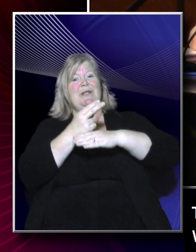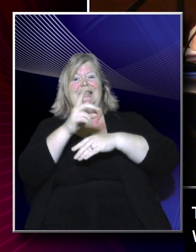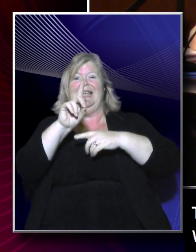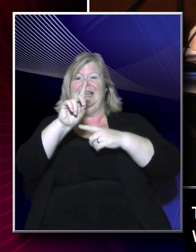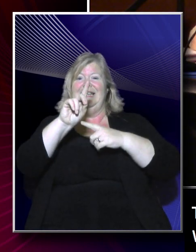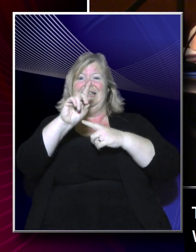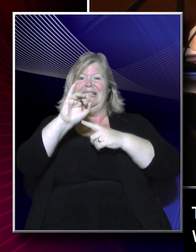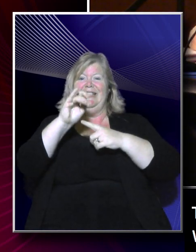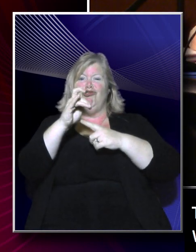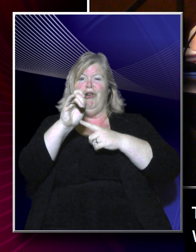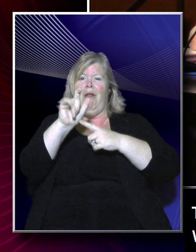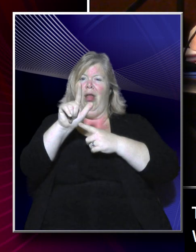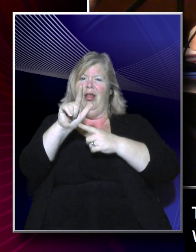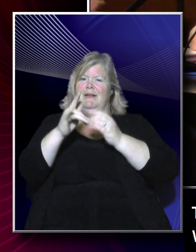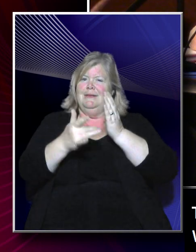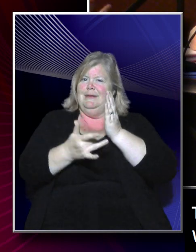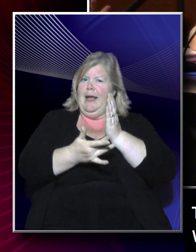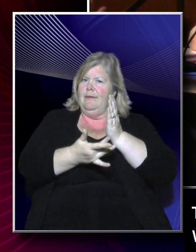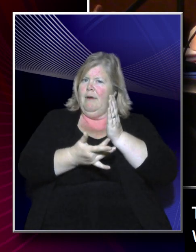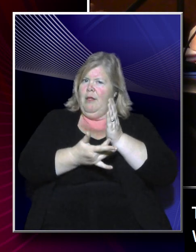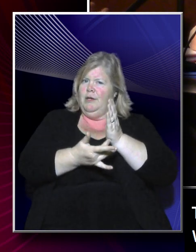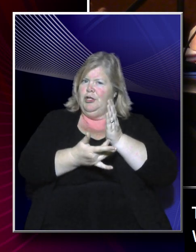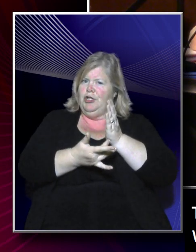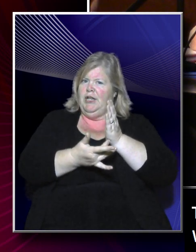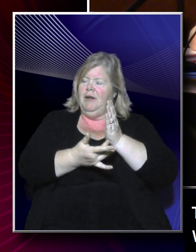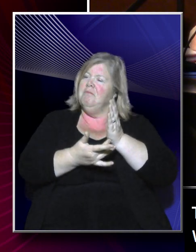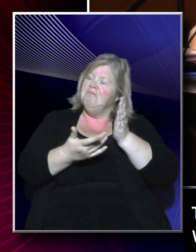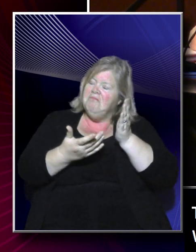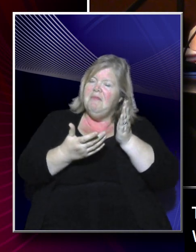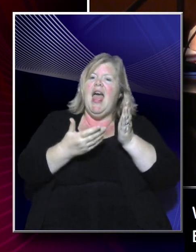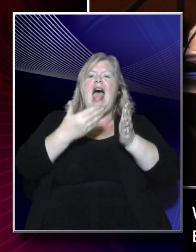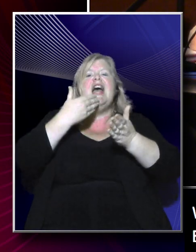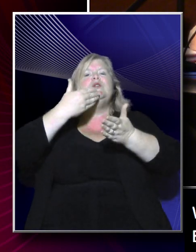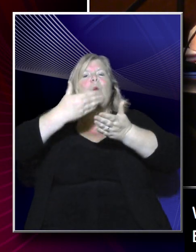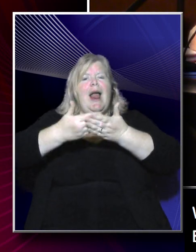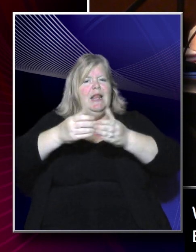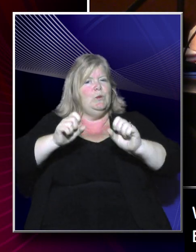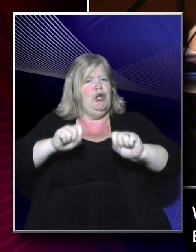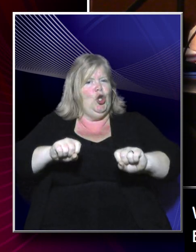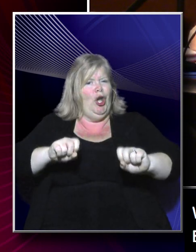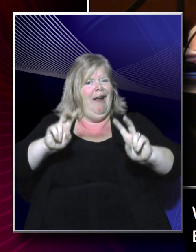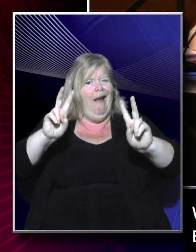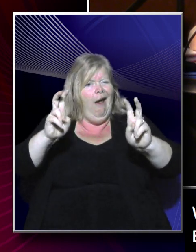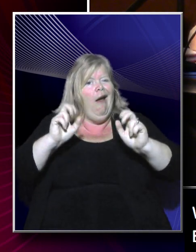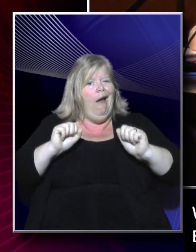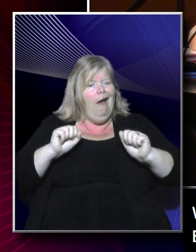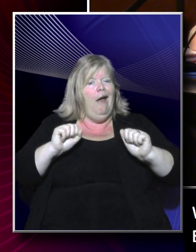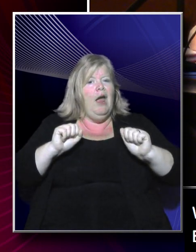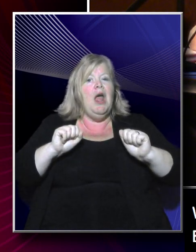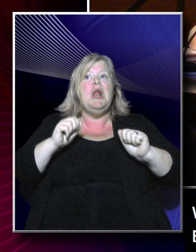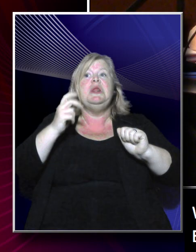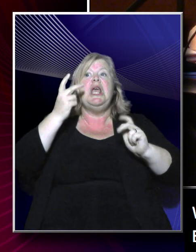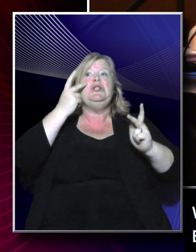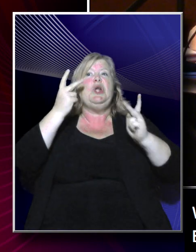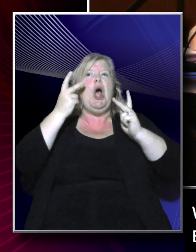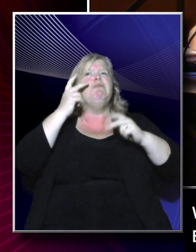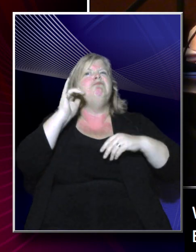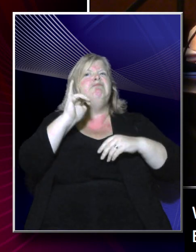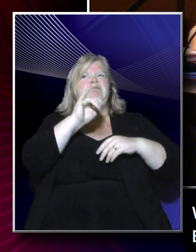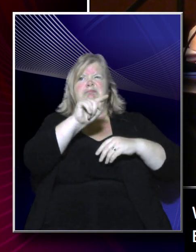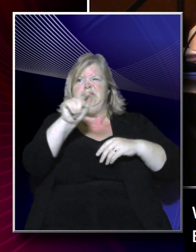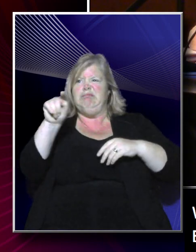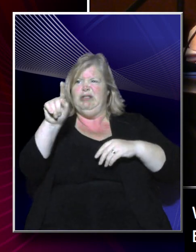technology as well as we could be. They saw ways that we could